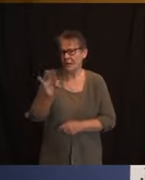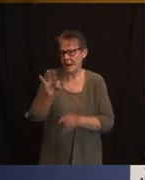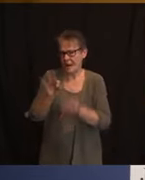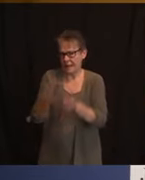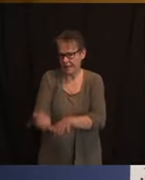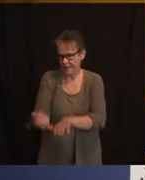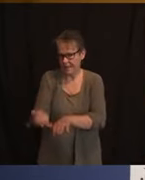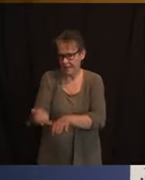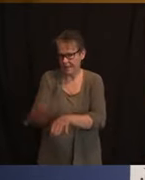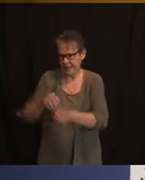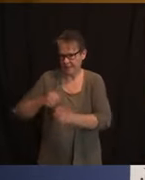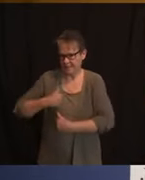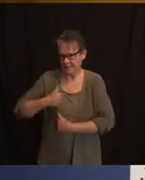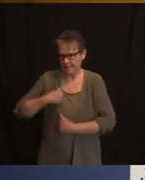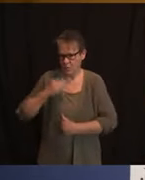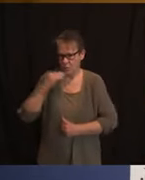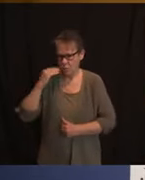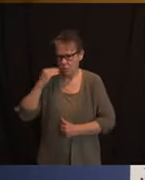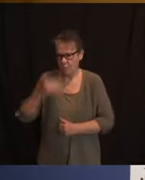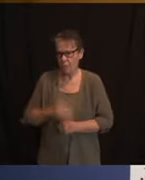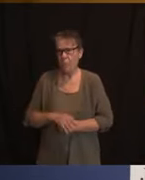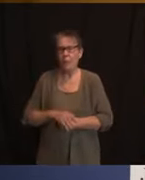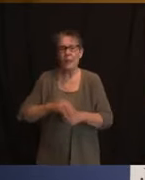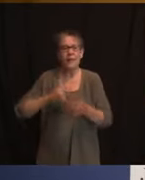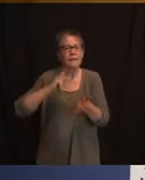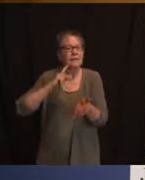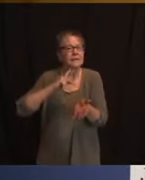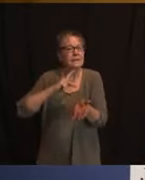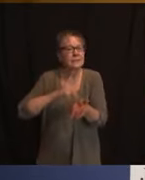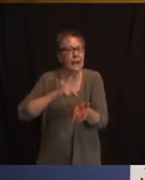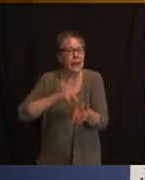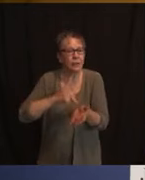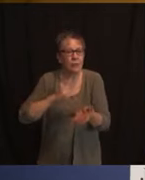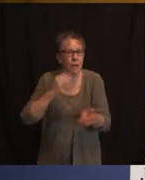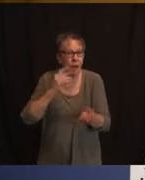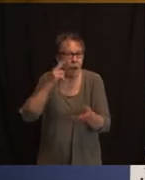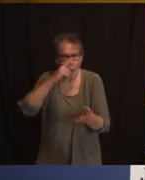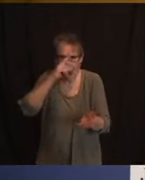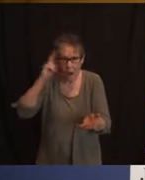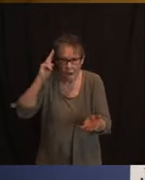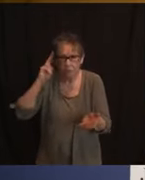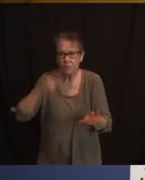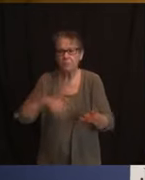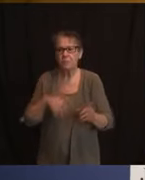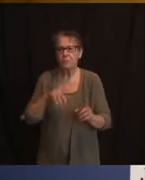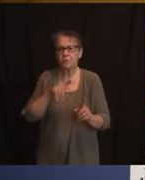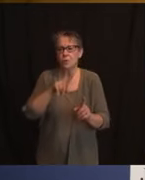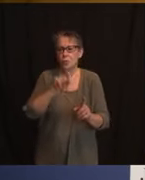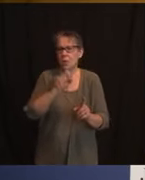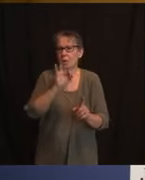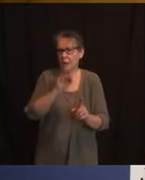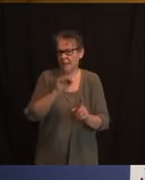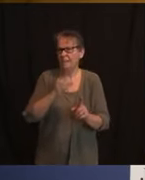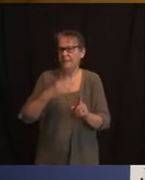a census of 1,240, 190 patients have tested positive,